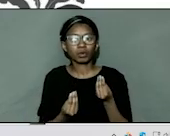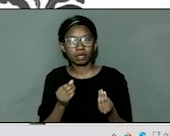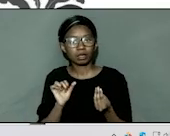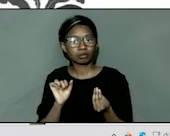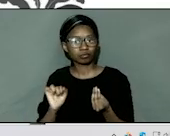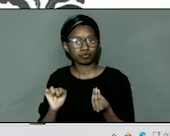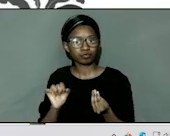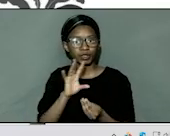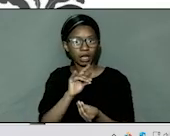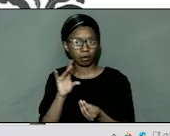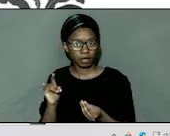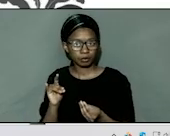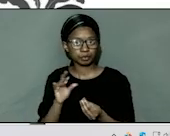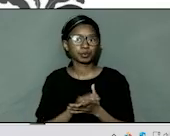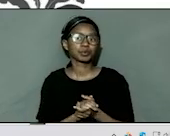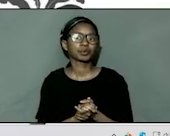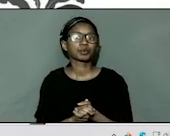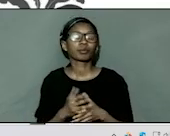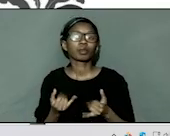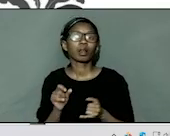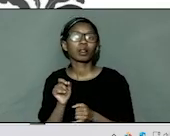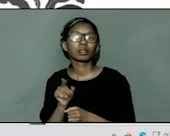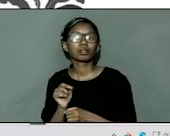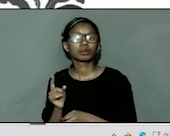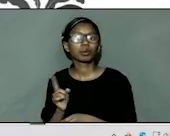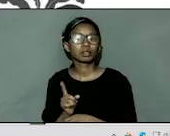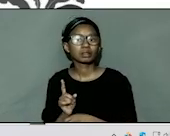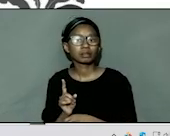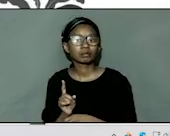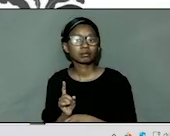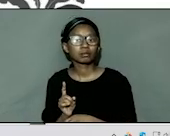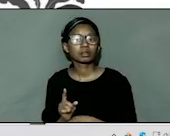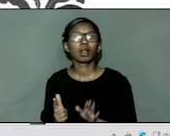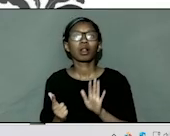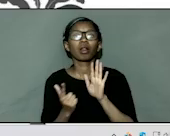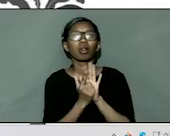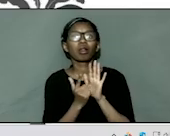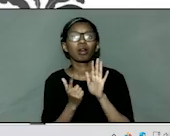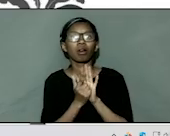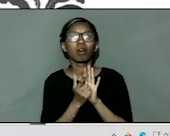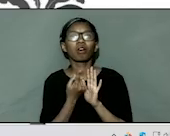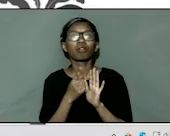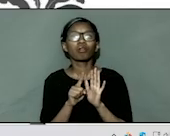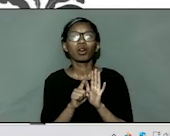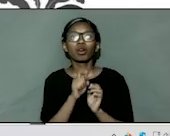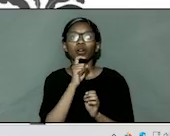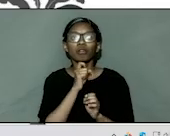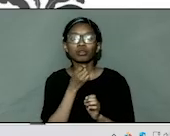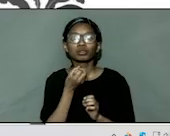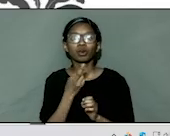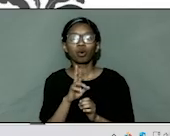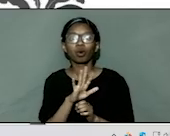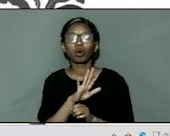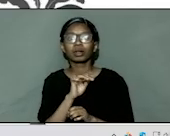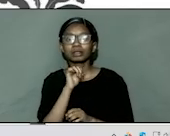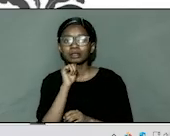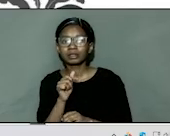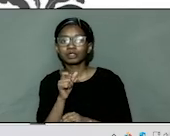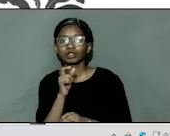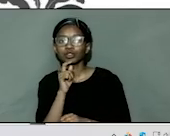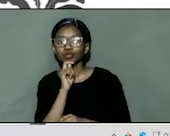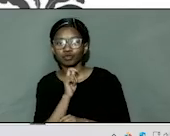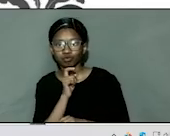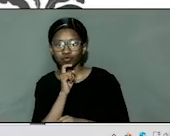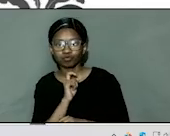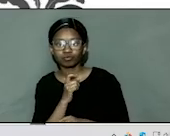just what? This is just the law of use and disuse and the law of